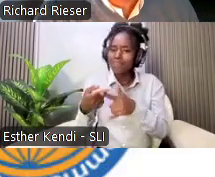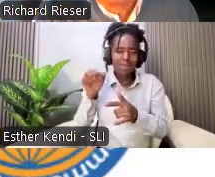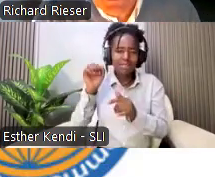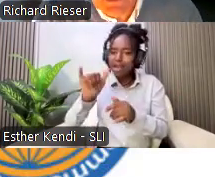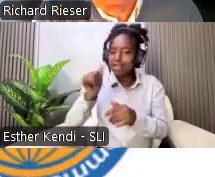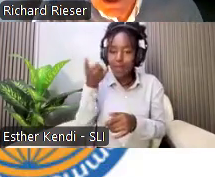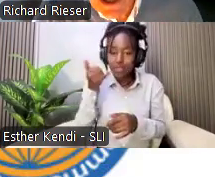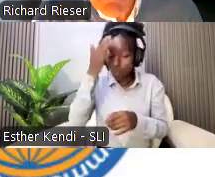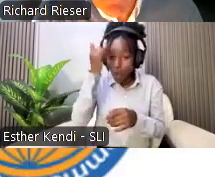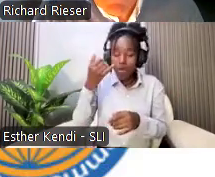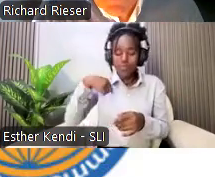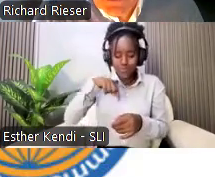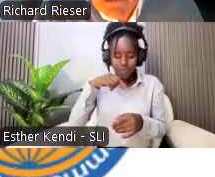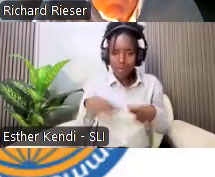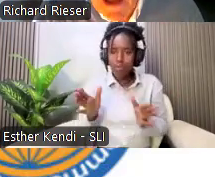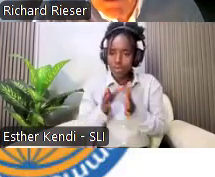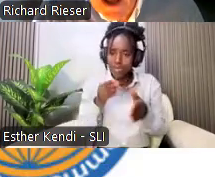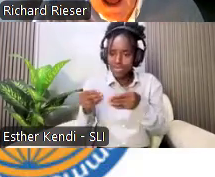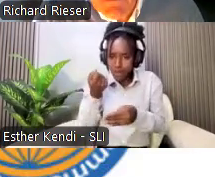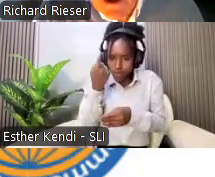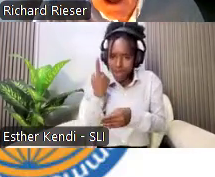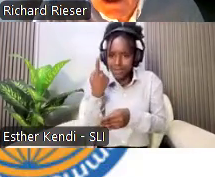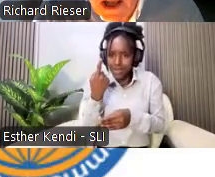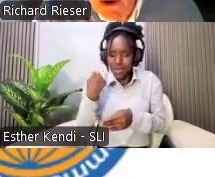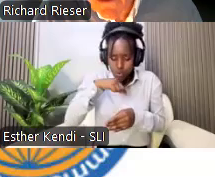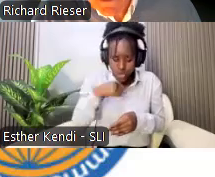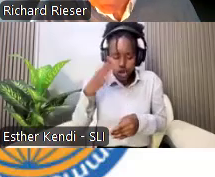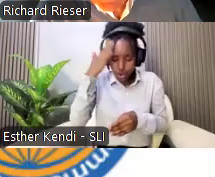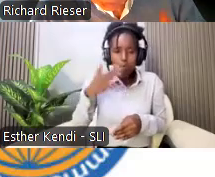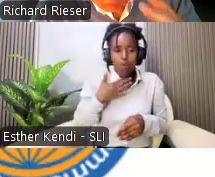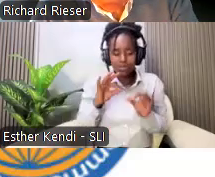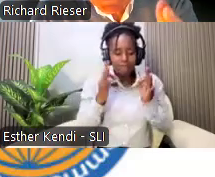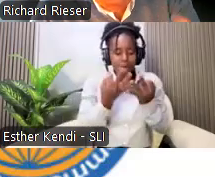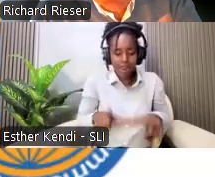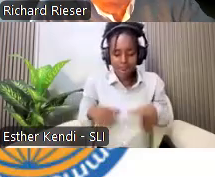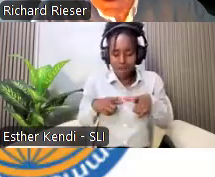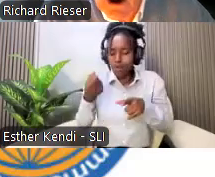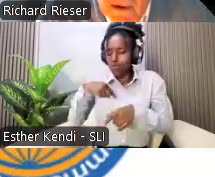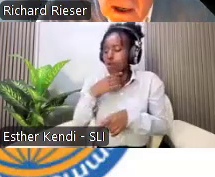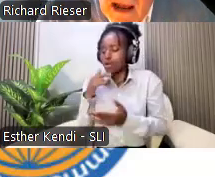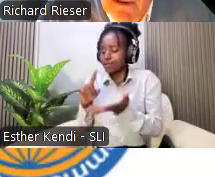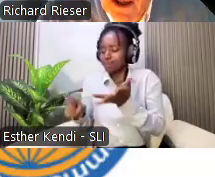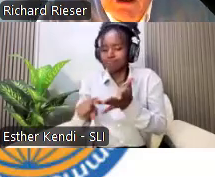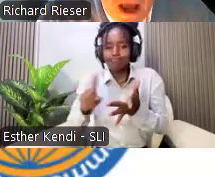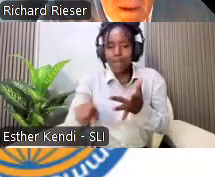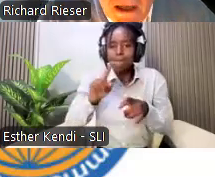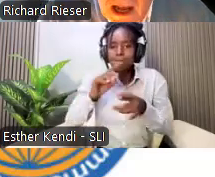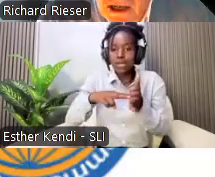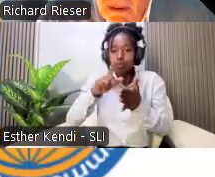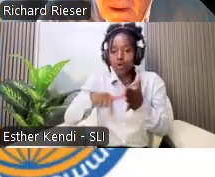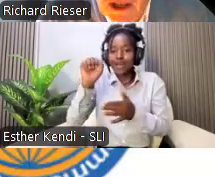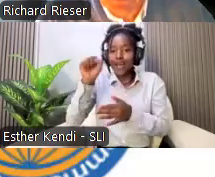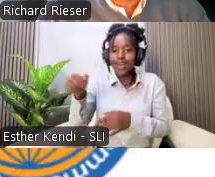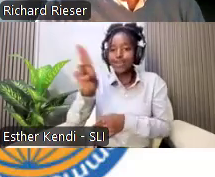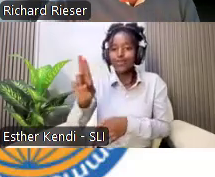work, to live, to have a family life, and so on. And this doesn't really help us. Some of these